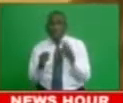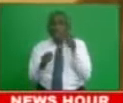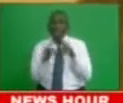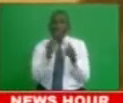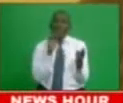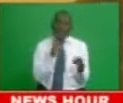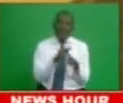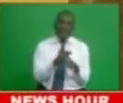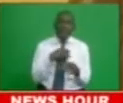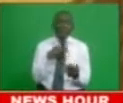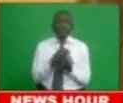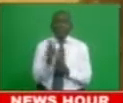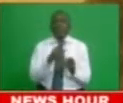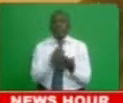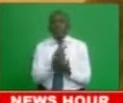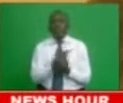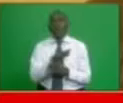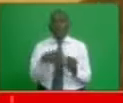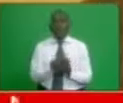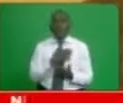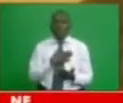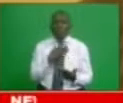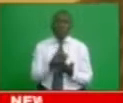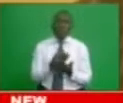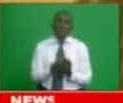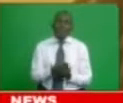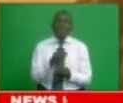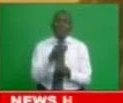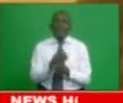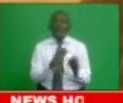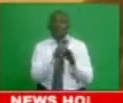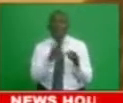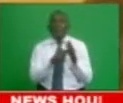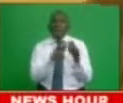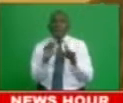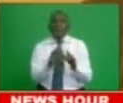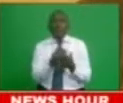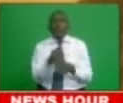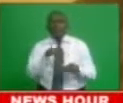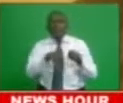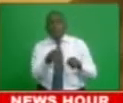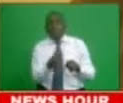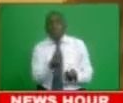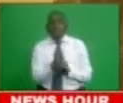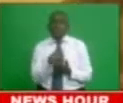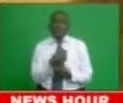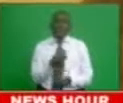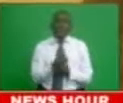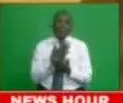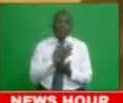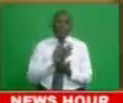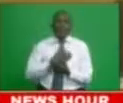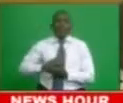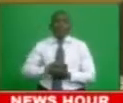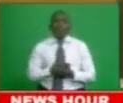a sreganaf, a srubia, moon mobo, like a crubia bibia, a mobuana, and